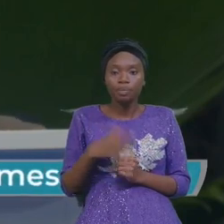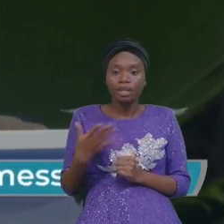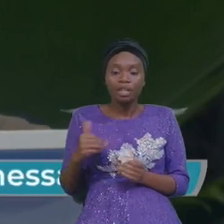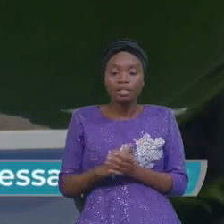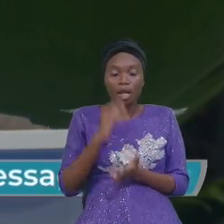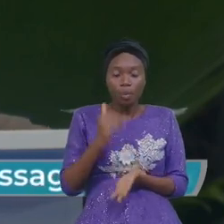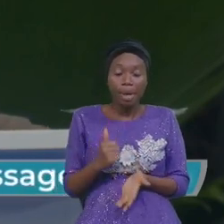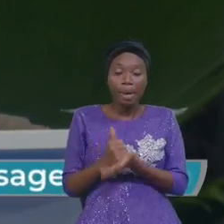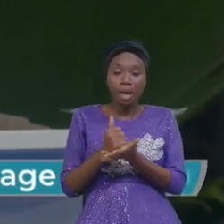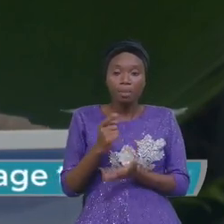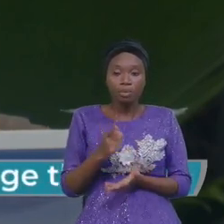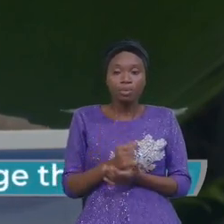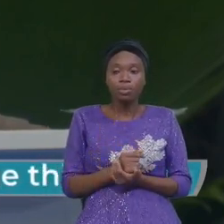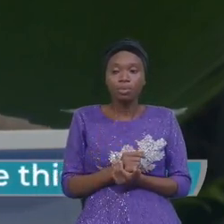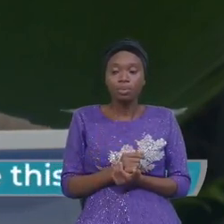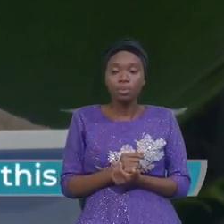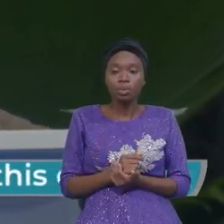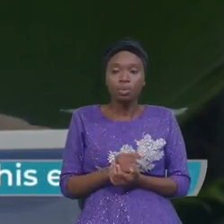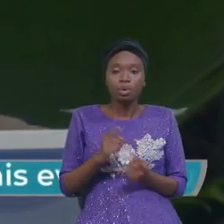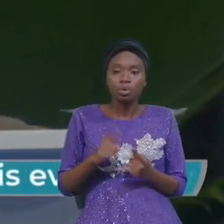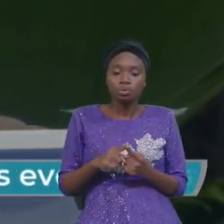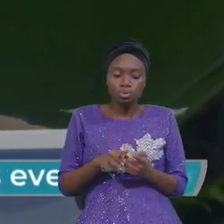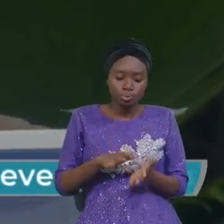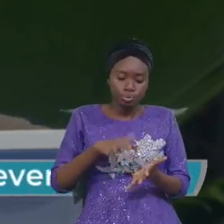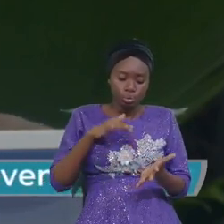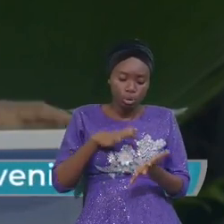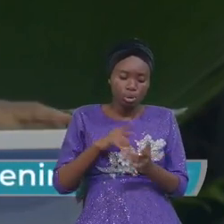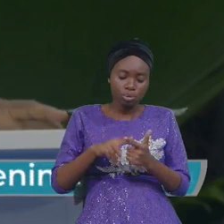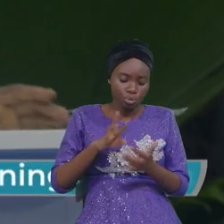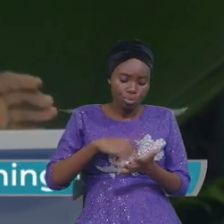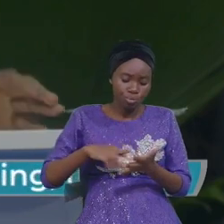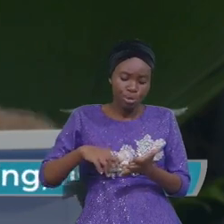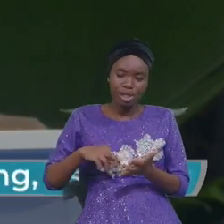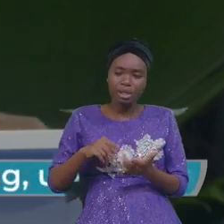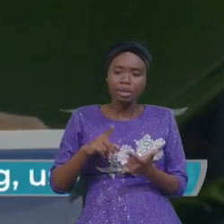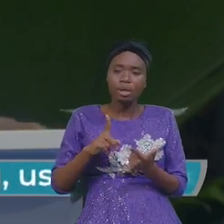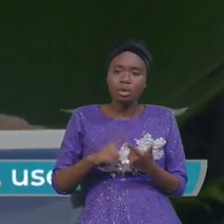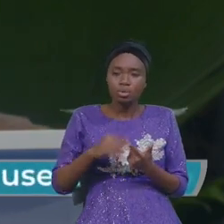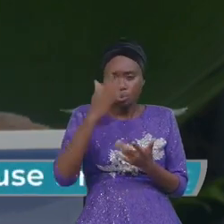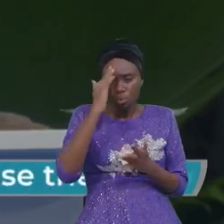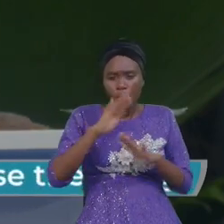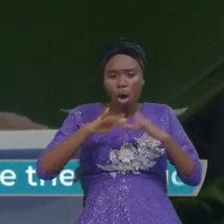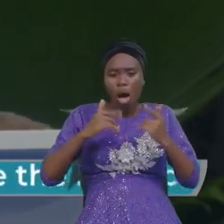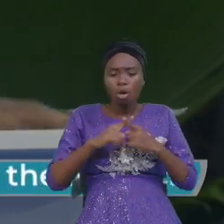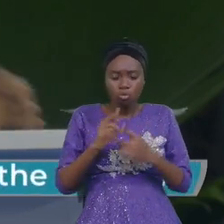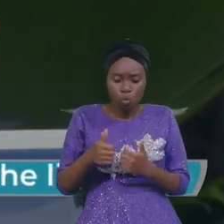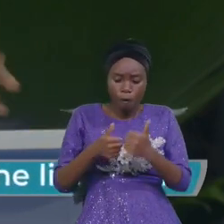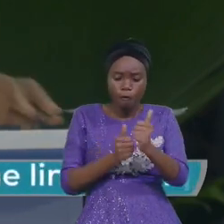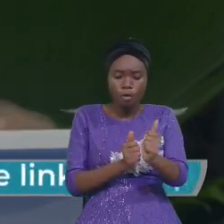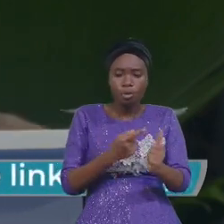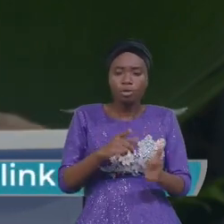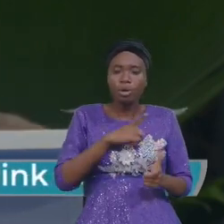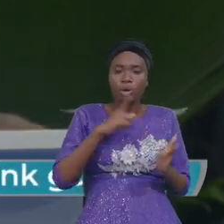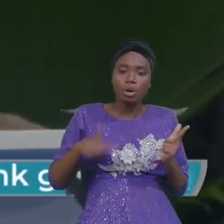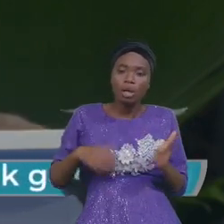you to study, to read, to know how to follow the Lord, and that will tell